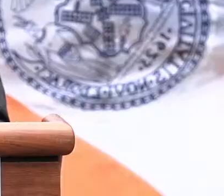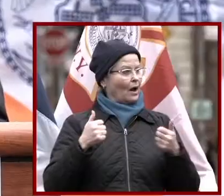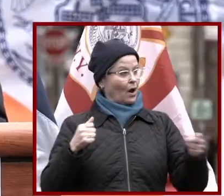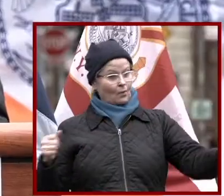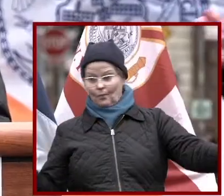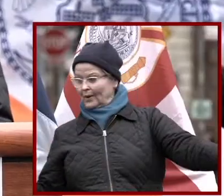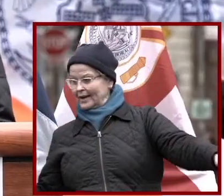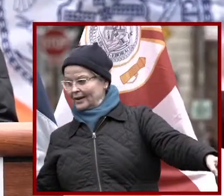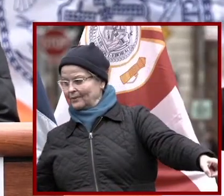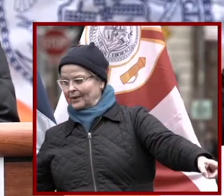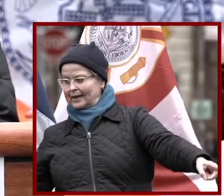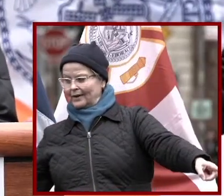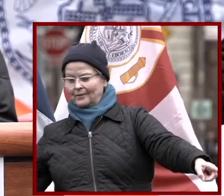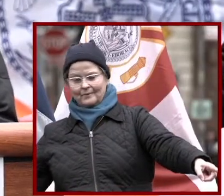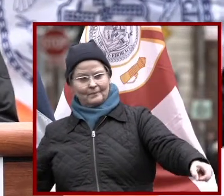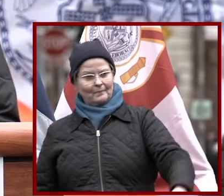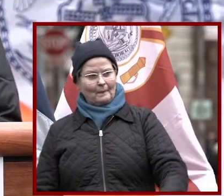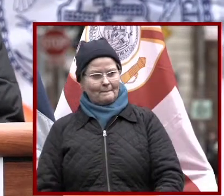amazing.